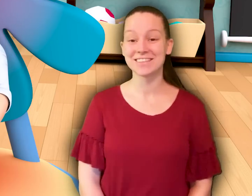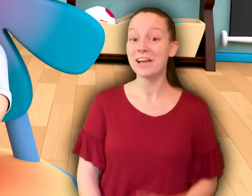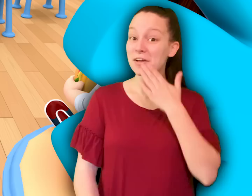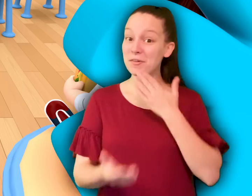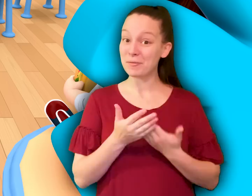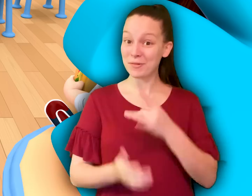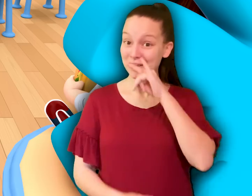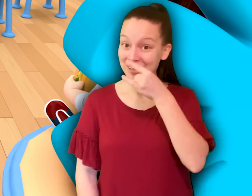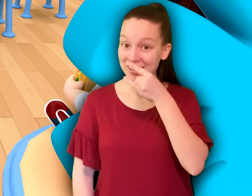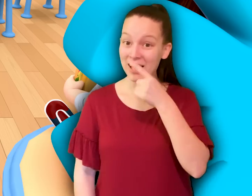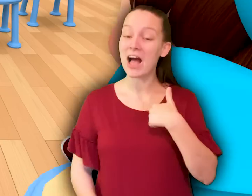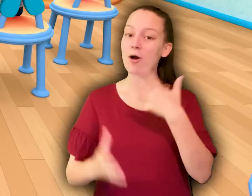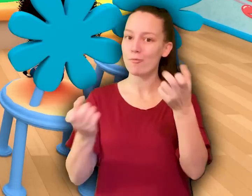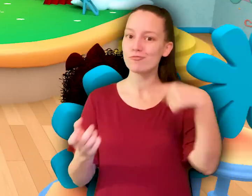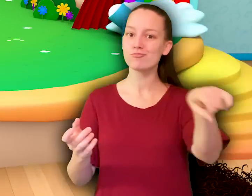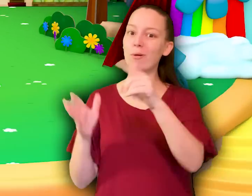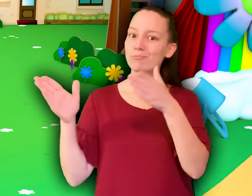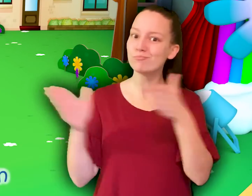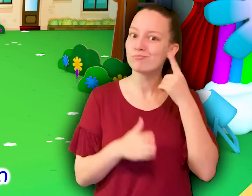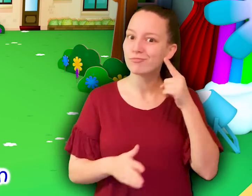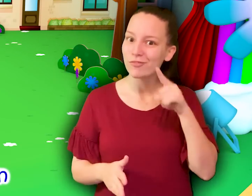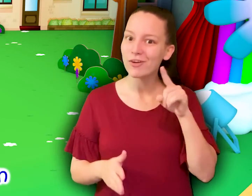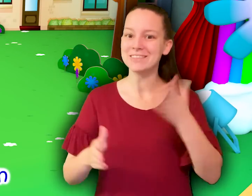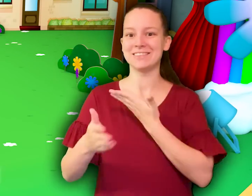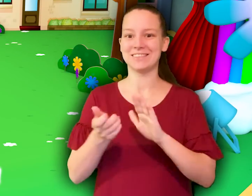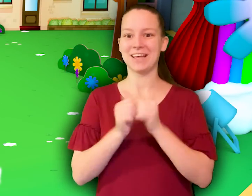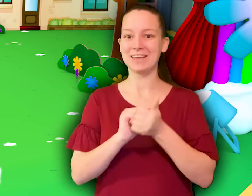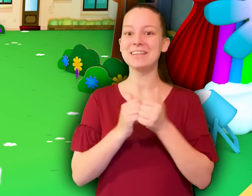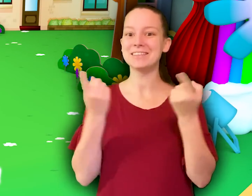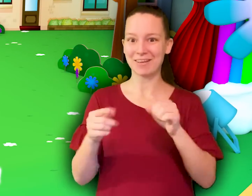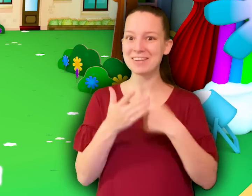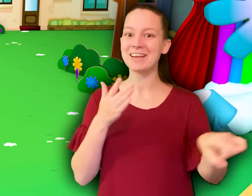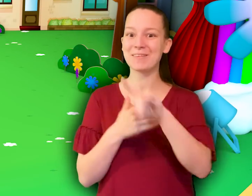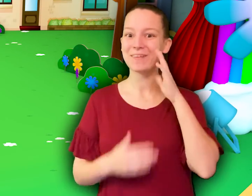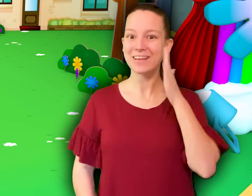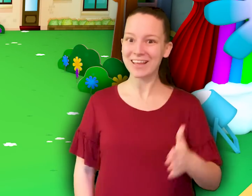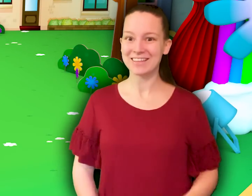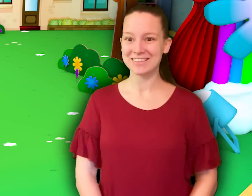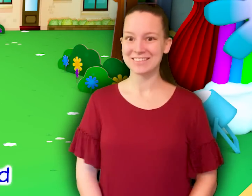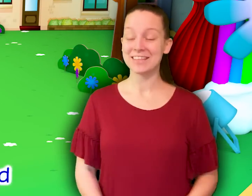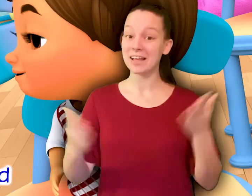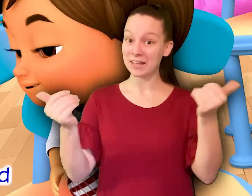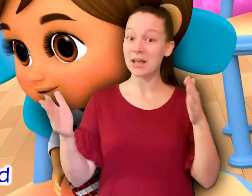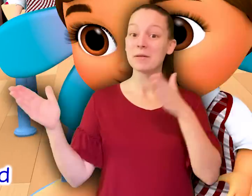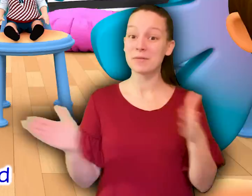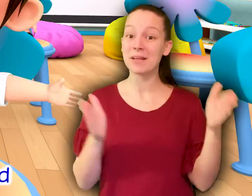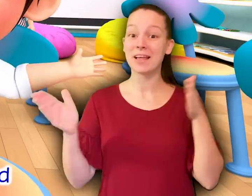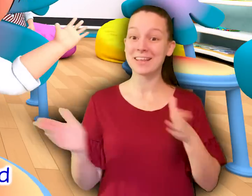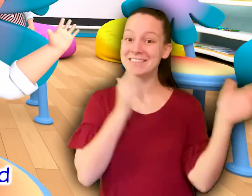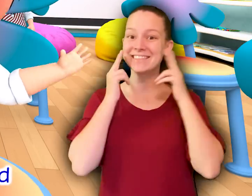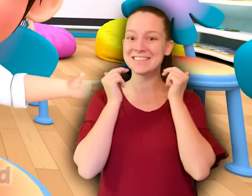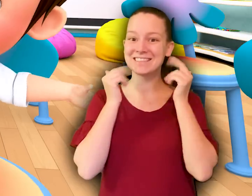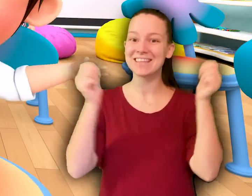competition good morning kids I want you all to get ready for the singing competition that will be held next week let's get ready